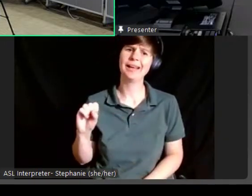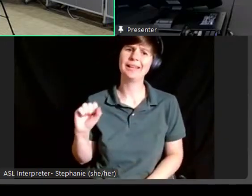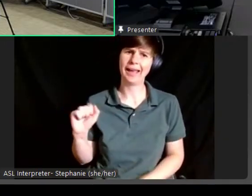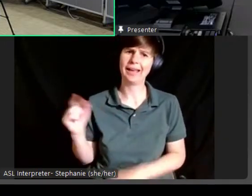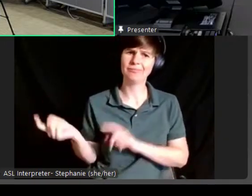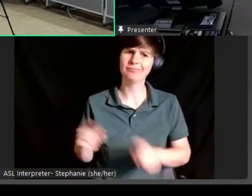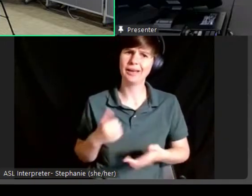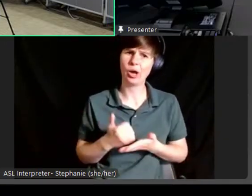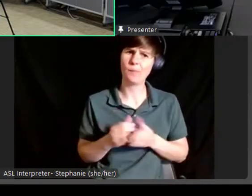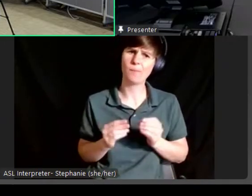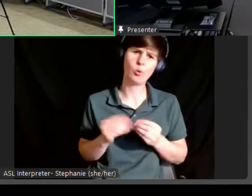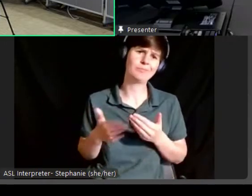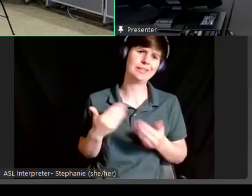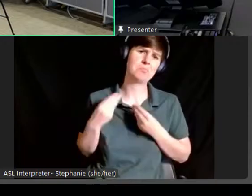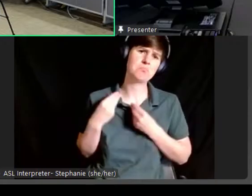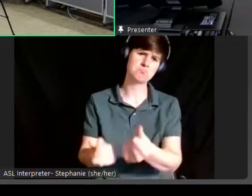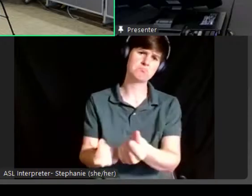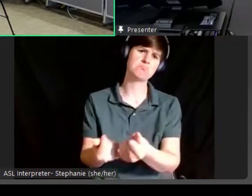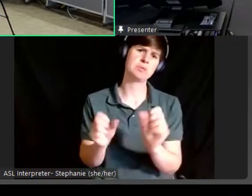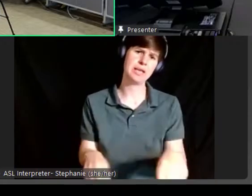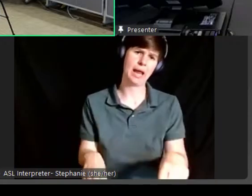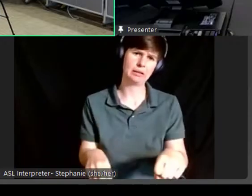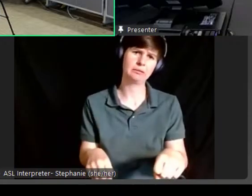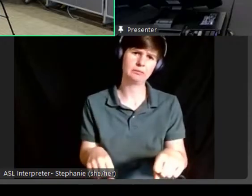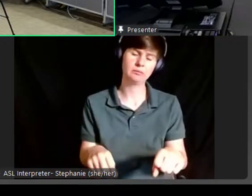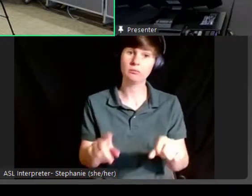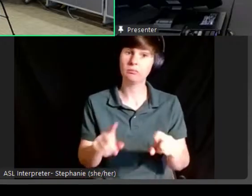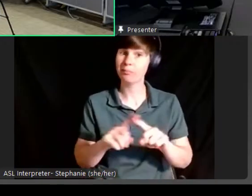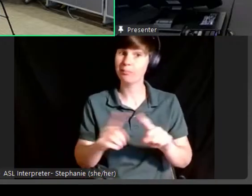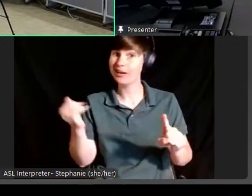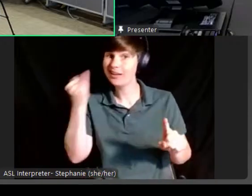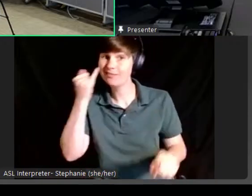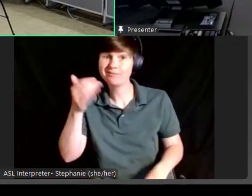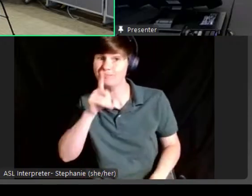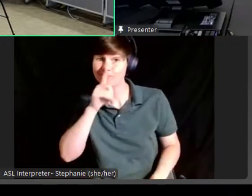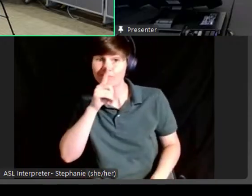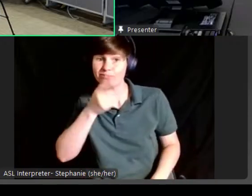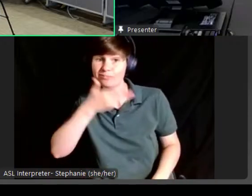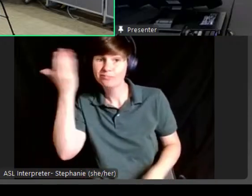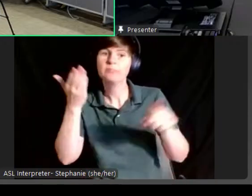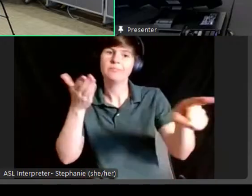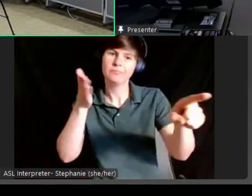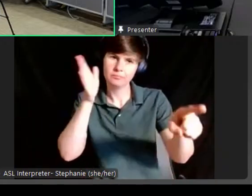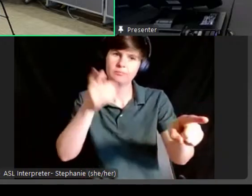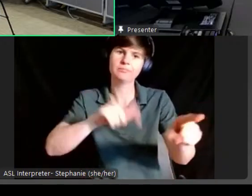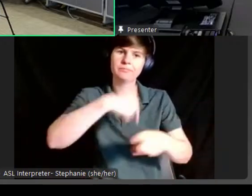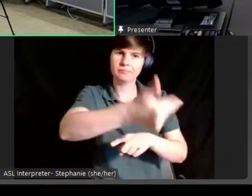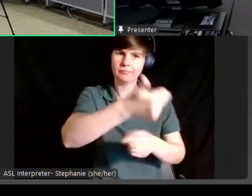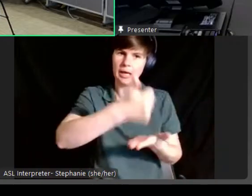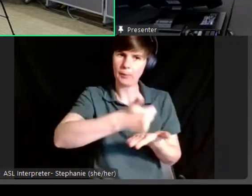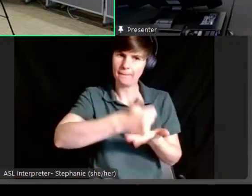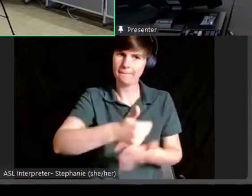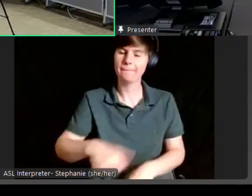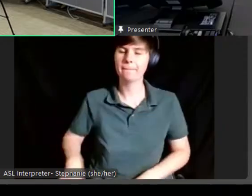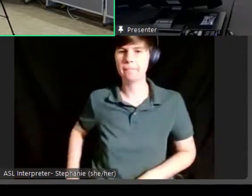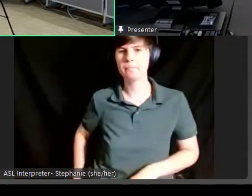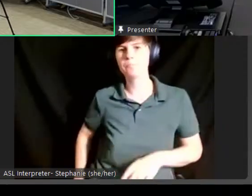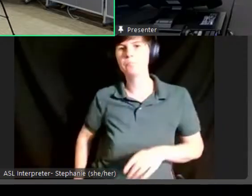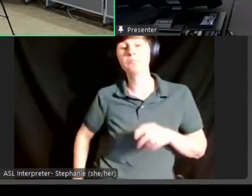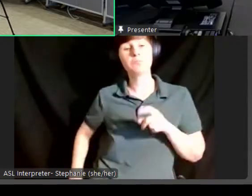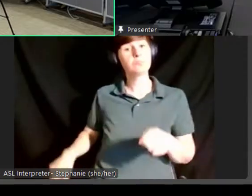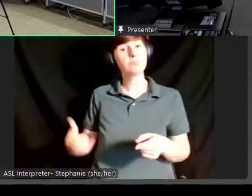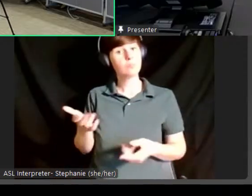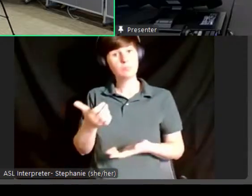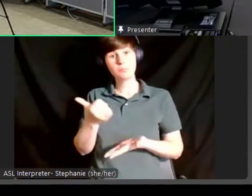that service can continue. And I think what's helpful, what you described right now is a date, time,